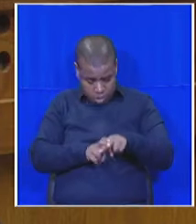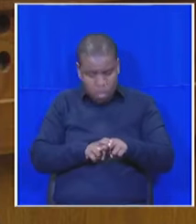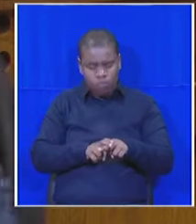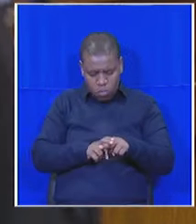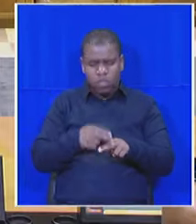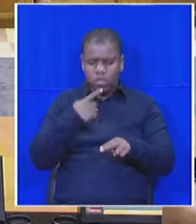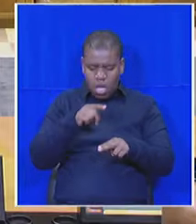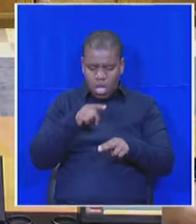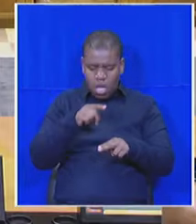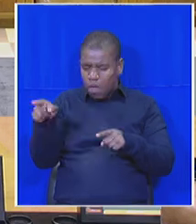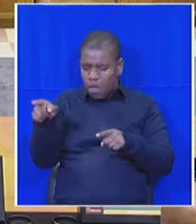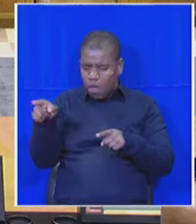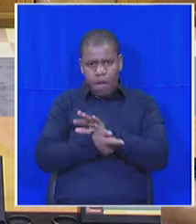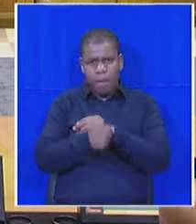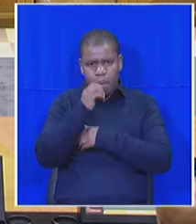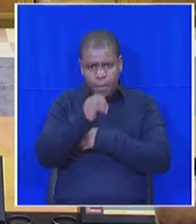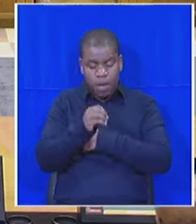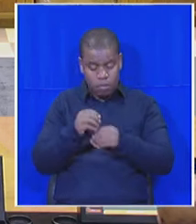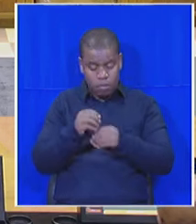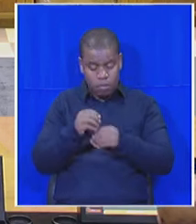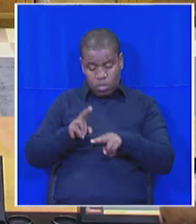nie. Honourable Imam.